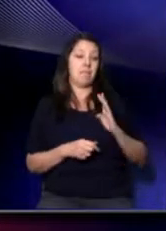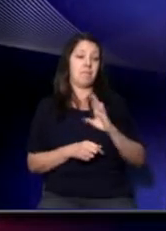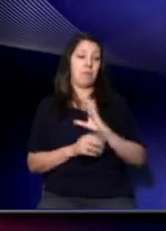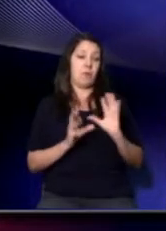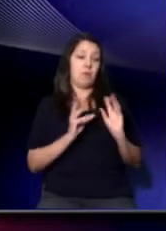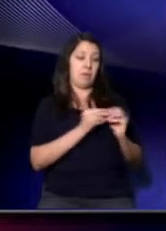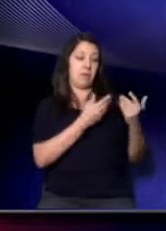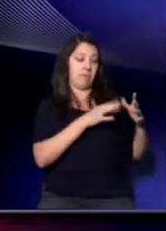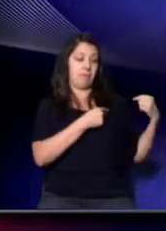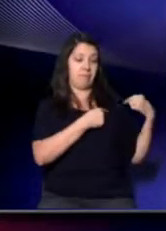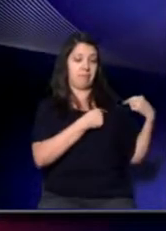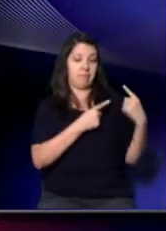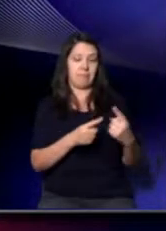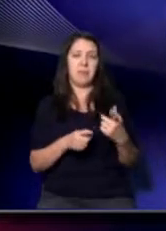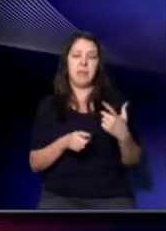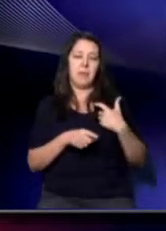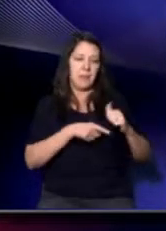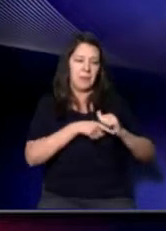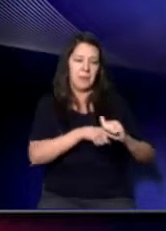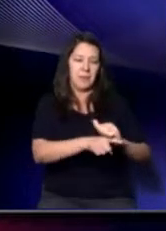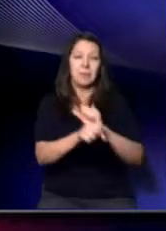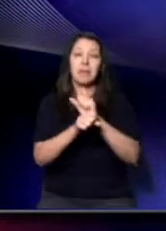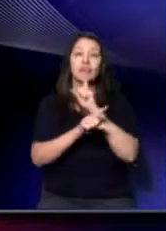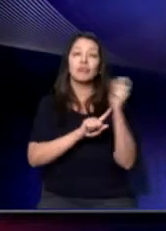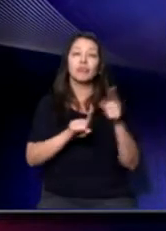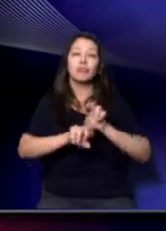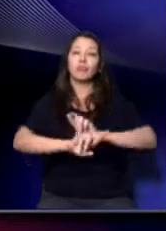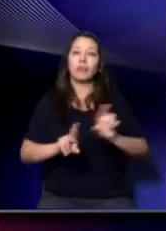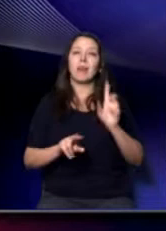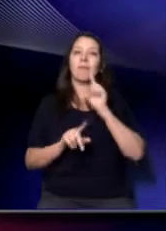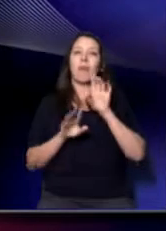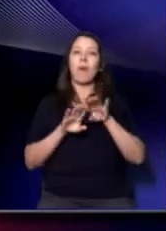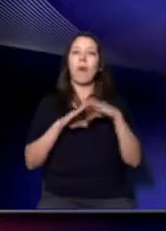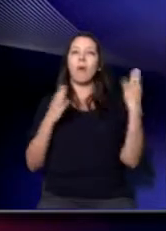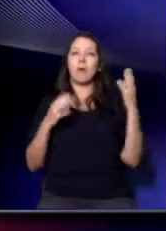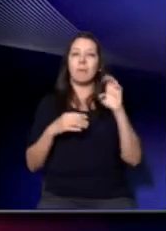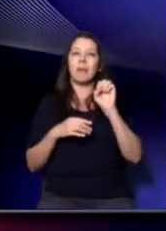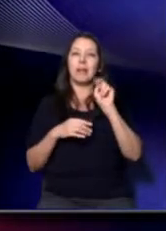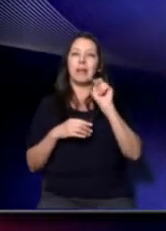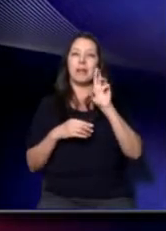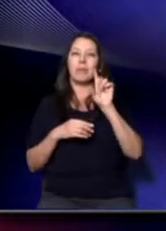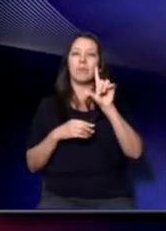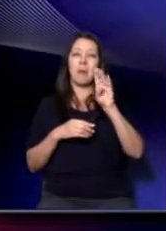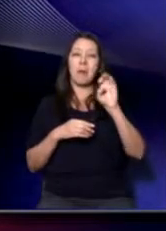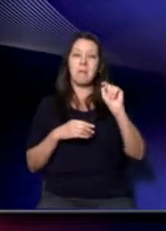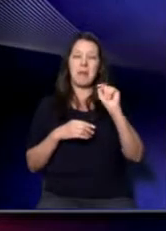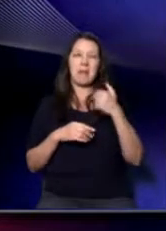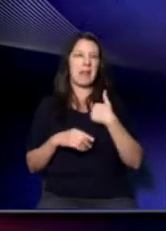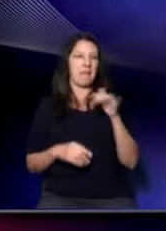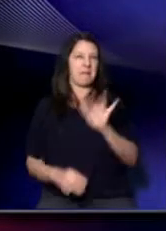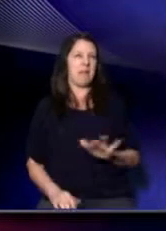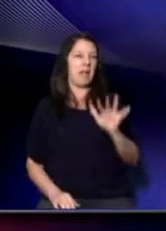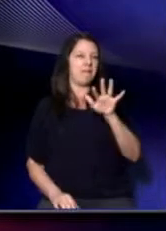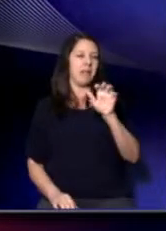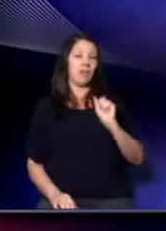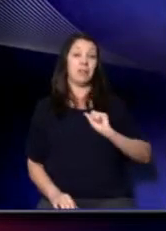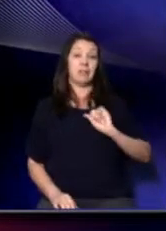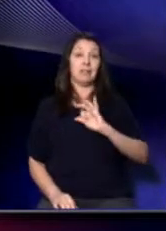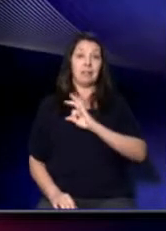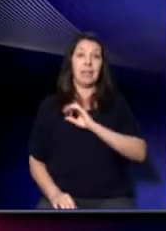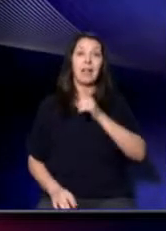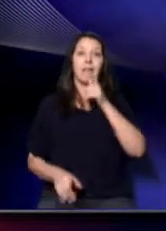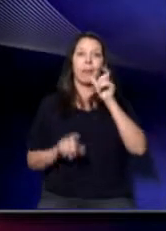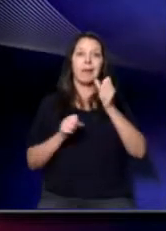making sure that all our staff members are ready for open enrollment. We have over 500 staff, a little over 500 staff members that are eligible